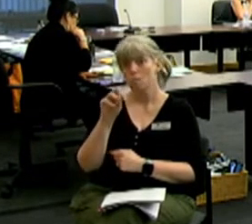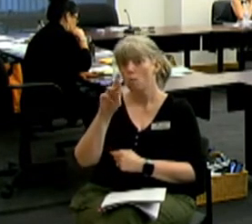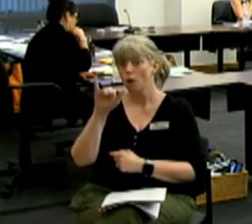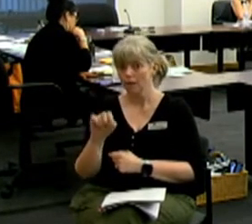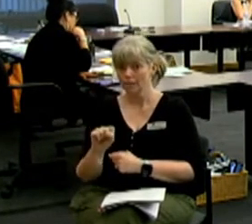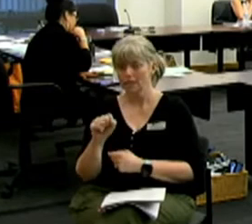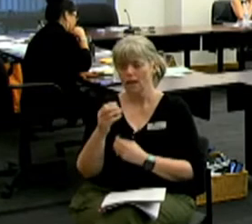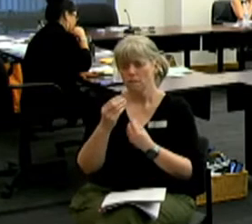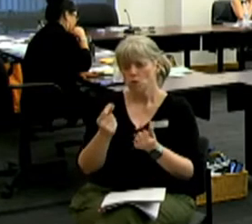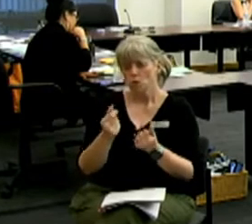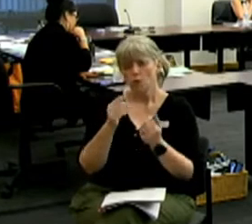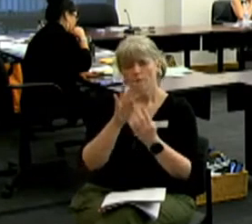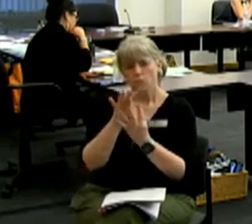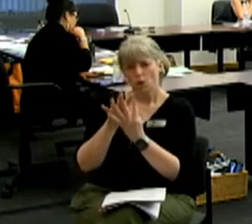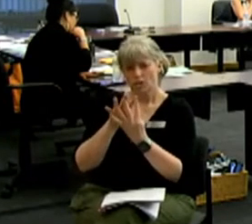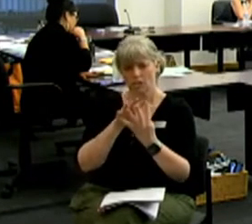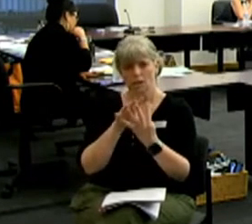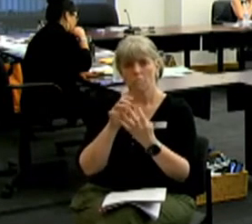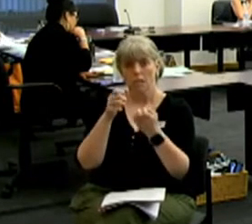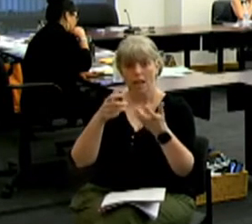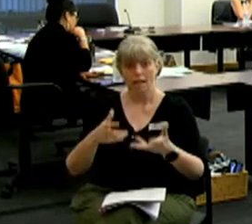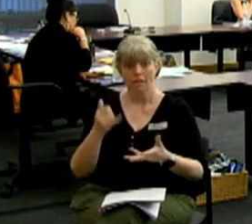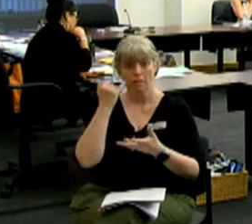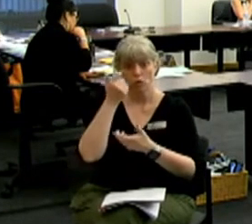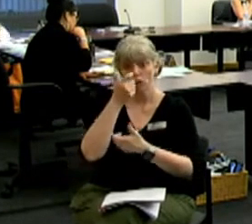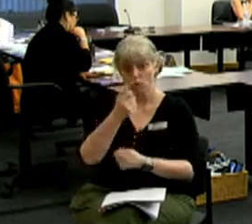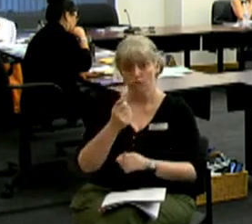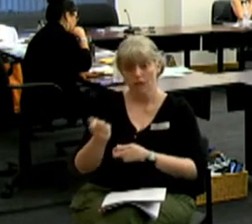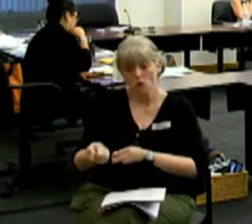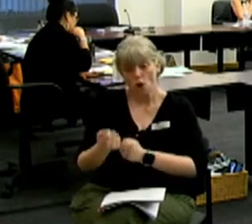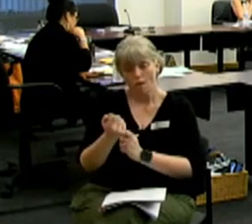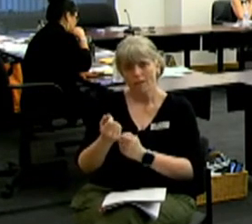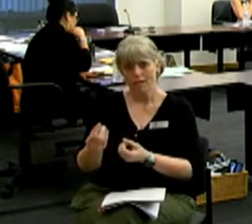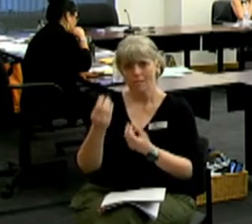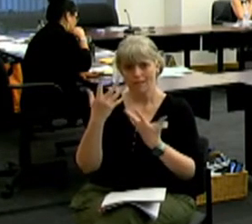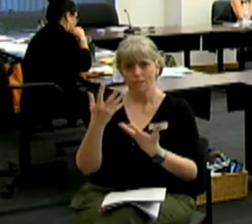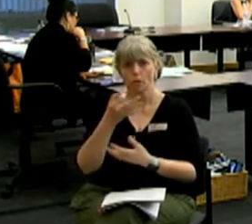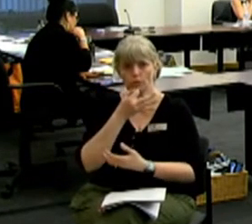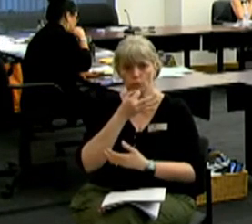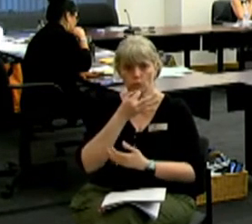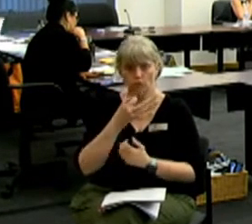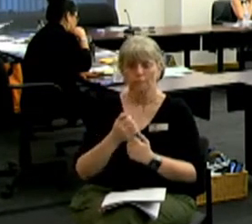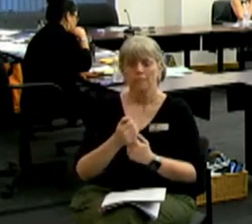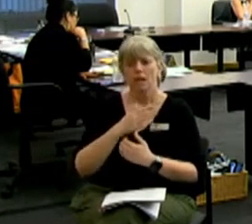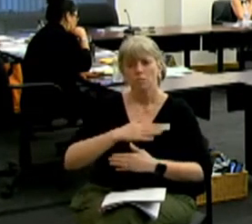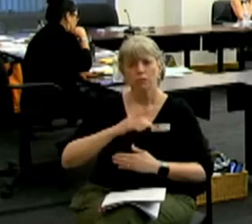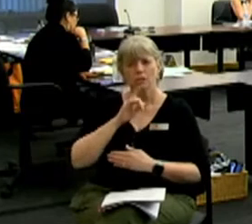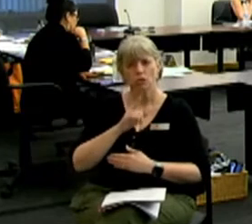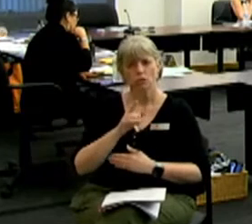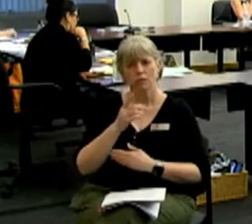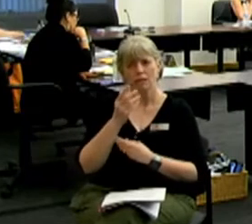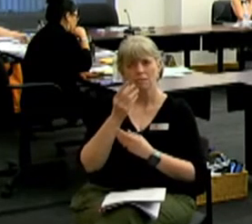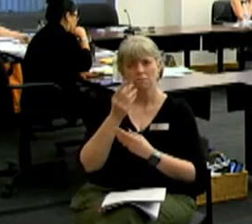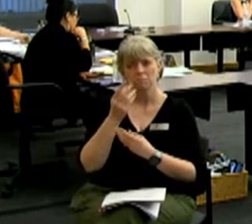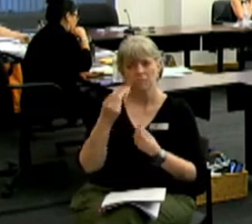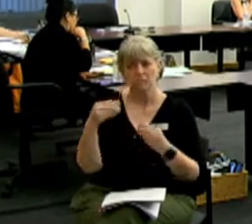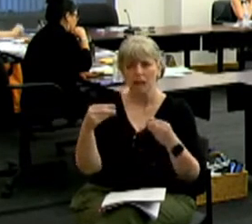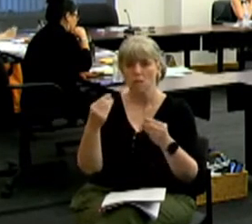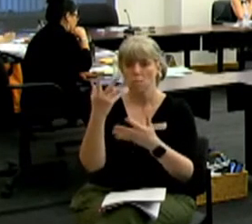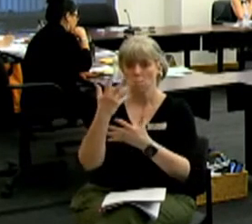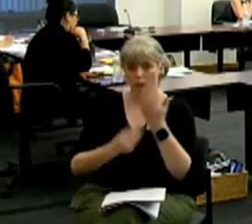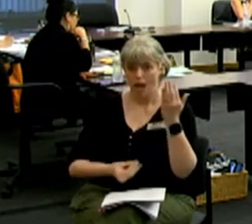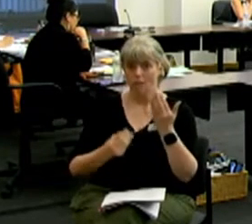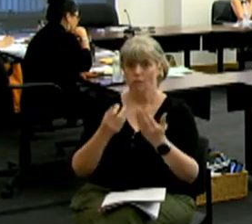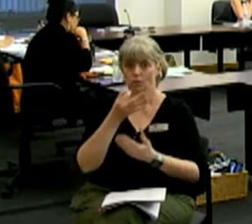few foursomes left, so if you're interested in golfing, please let us know as soon as possible. I'm pretty sure we're going to sell out soon. On